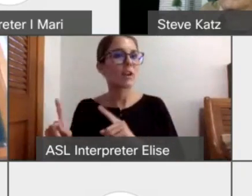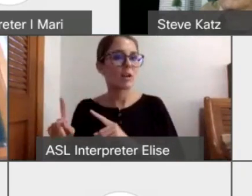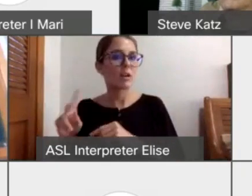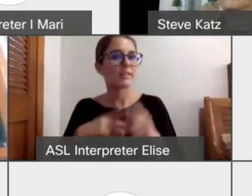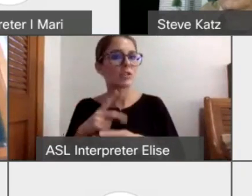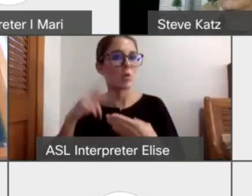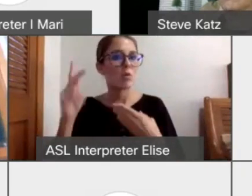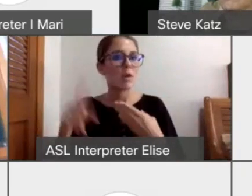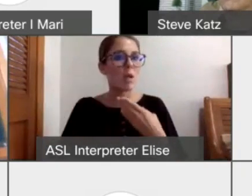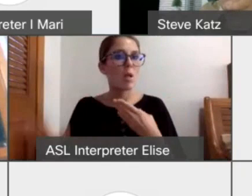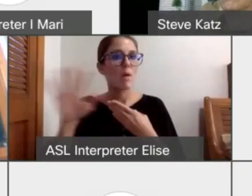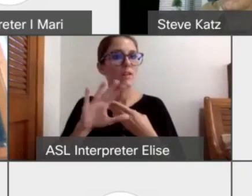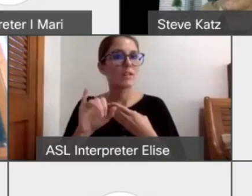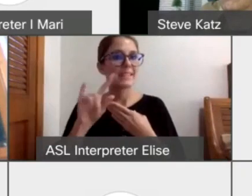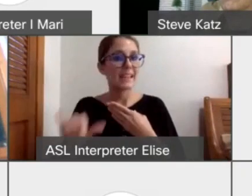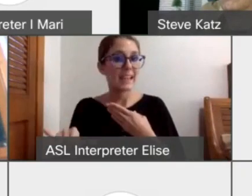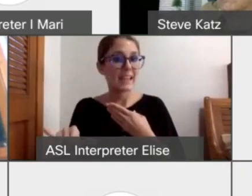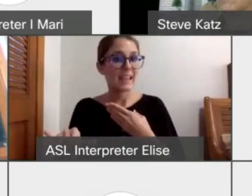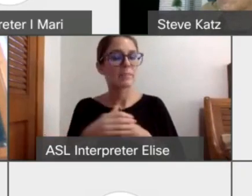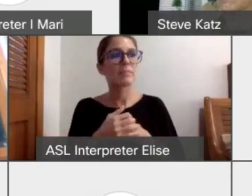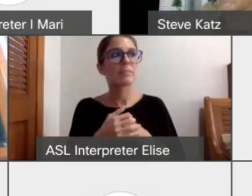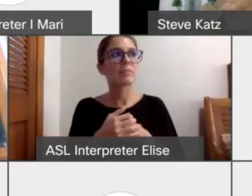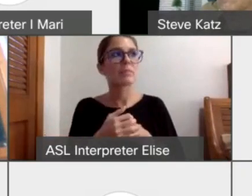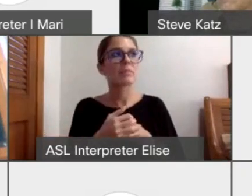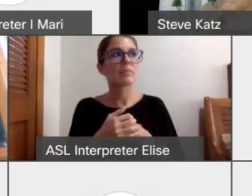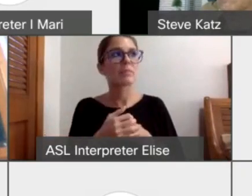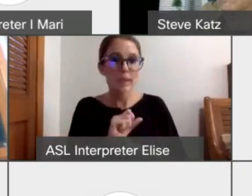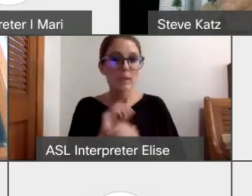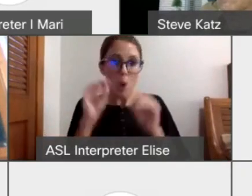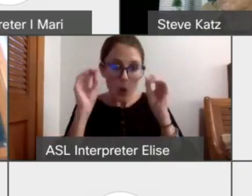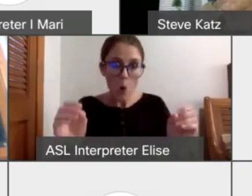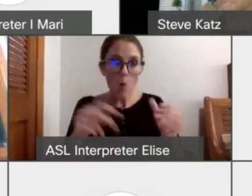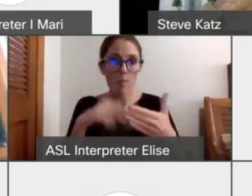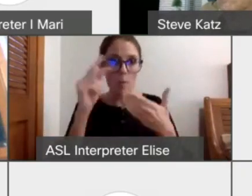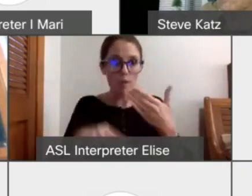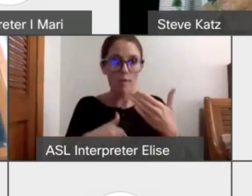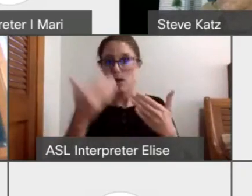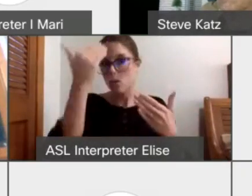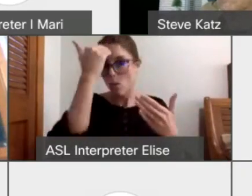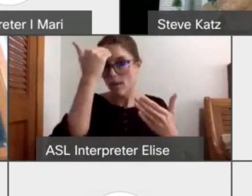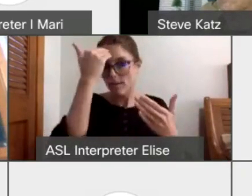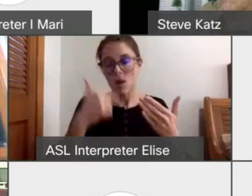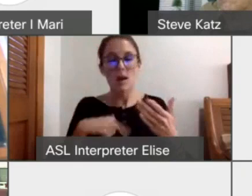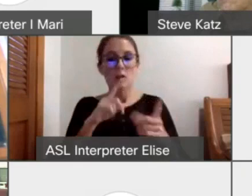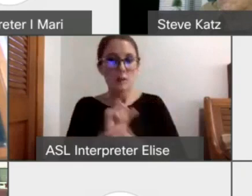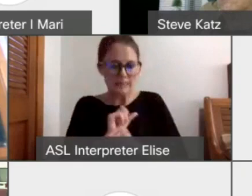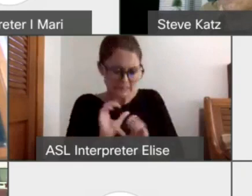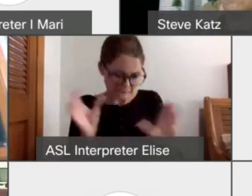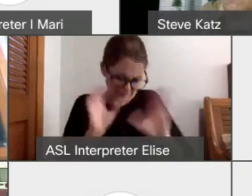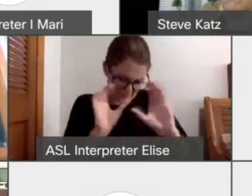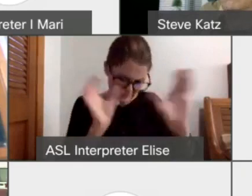city. And there is literally no program that I am aware of, and I have truly